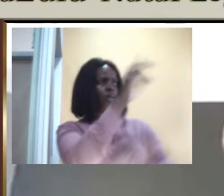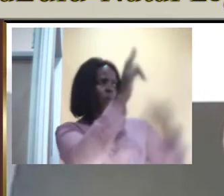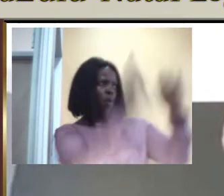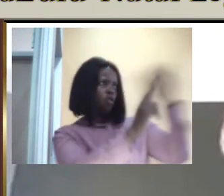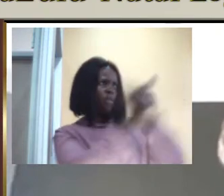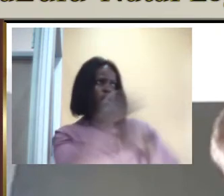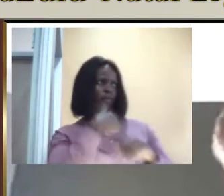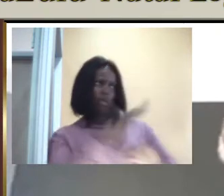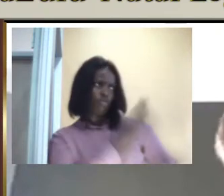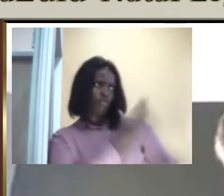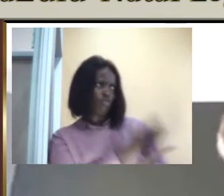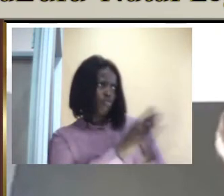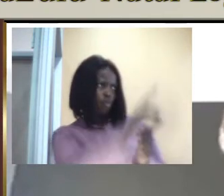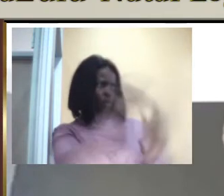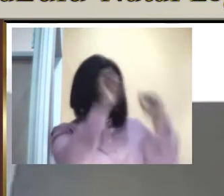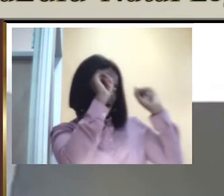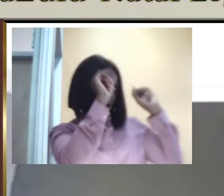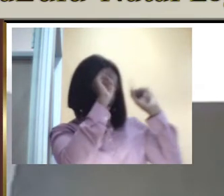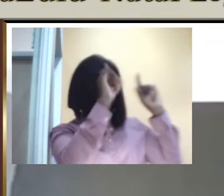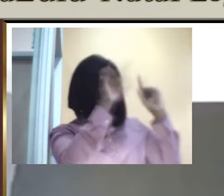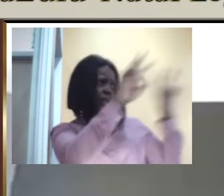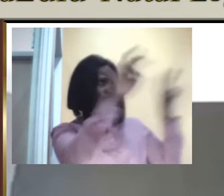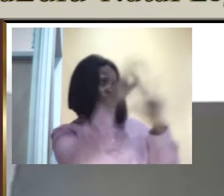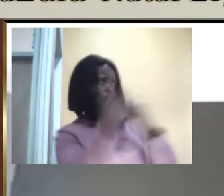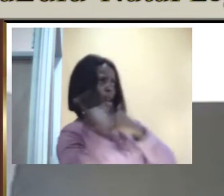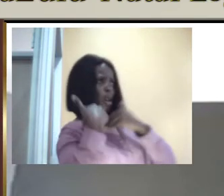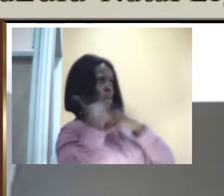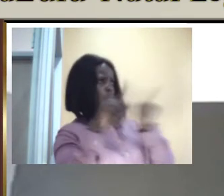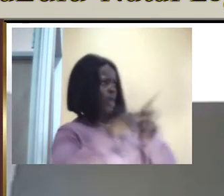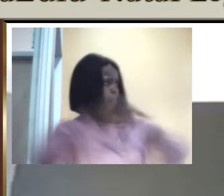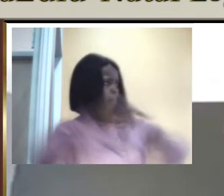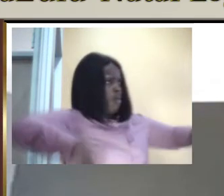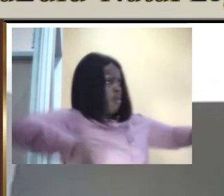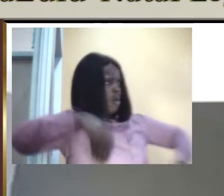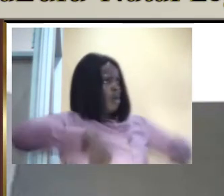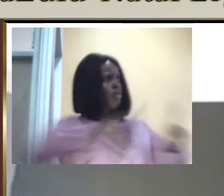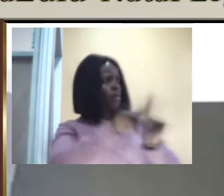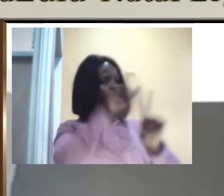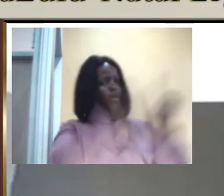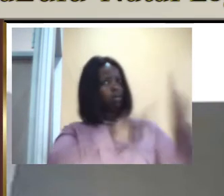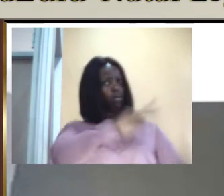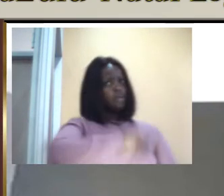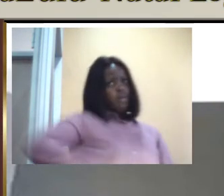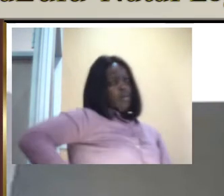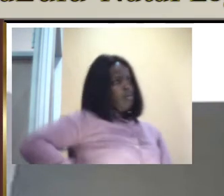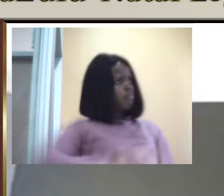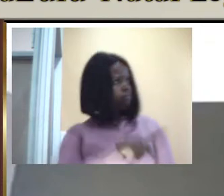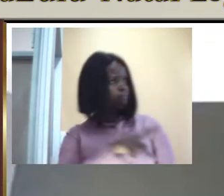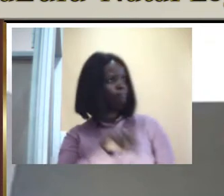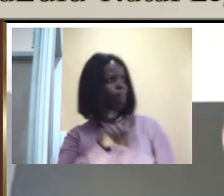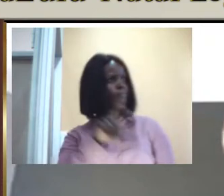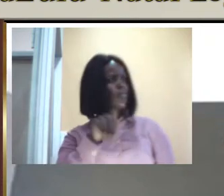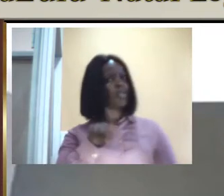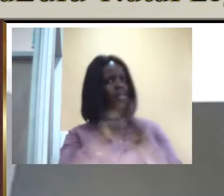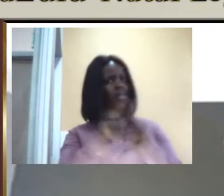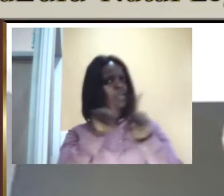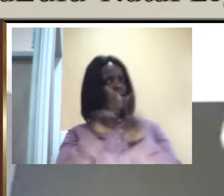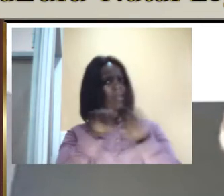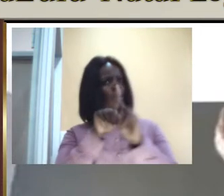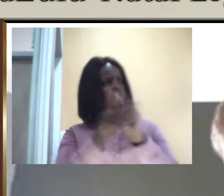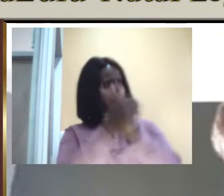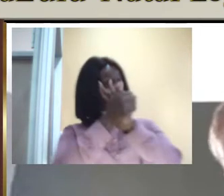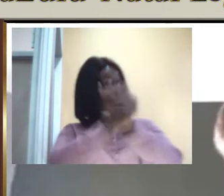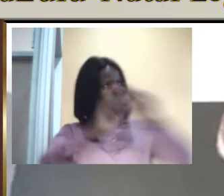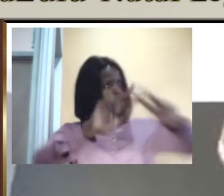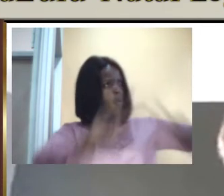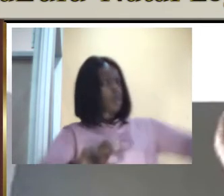I'm not sure if you're aware, but you speak about accountability and corruption, and the Premier has also spoken about a full-scale skills audit. Currently in this province,